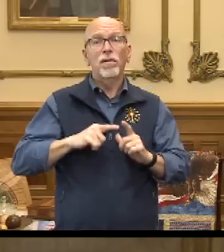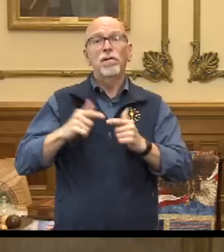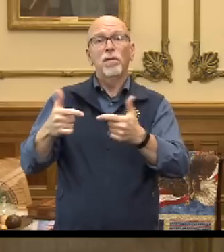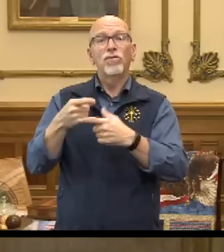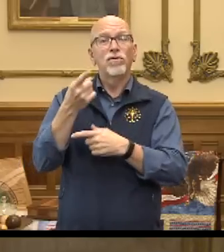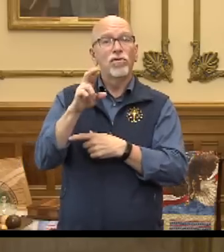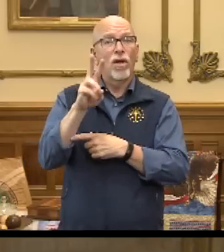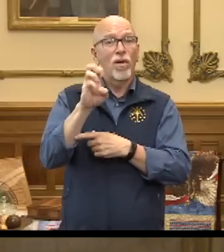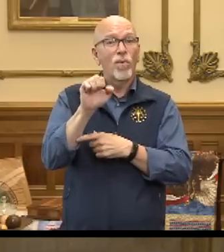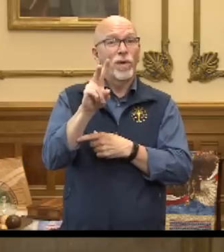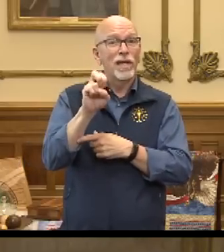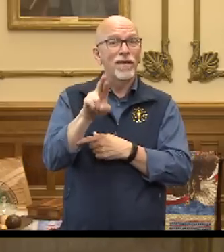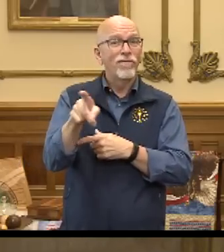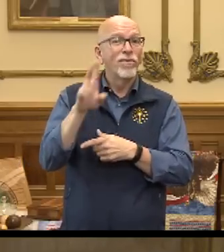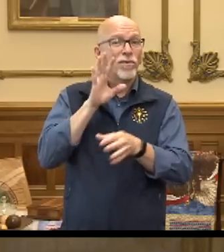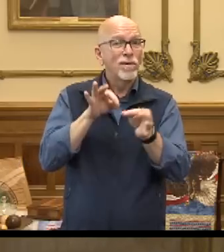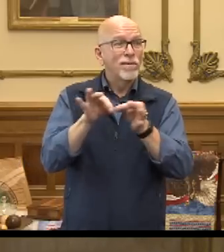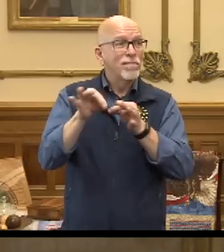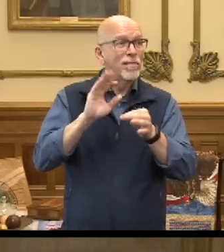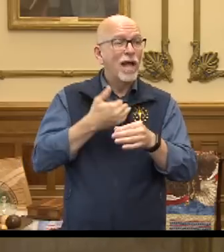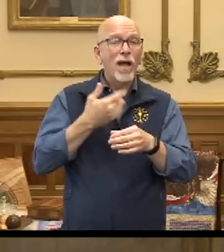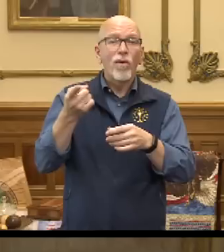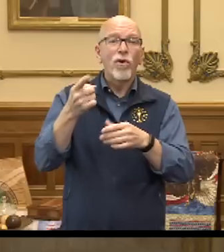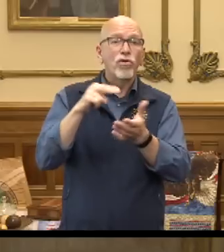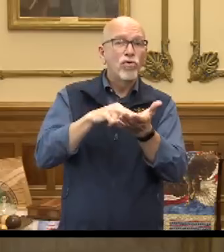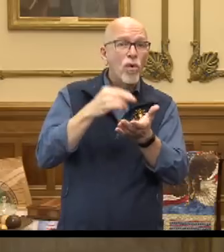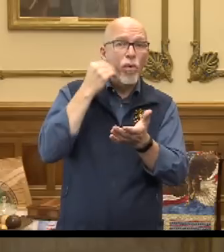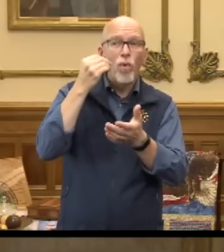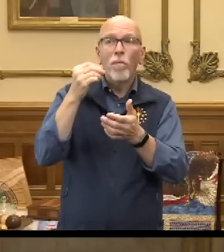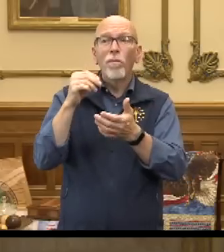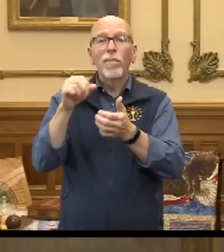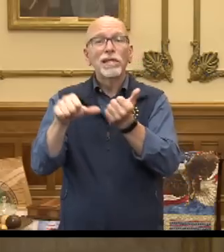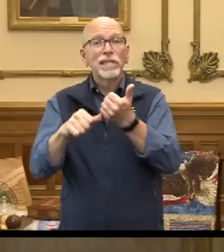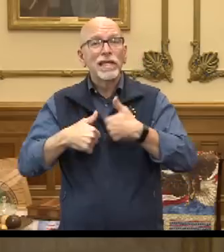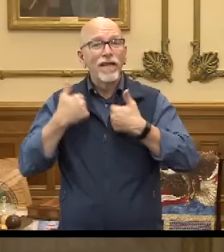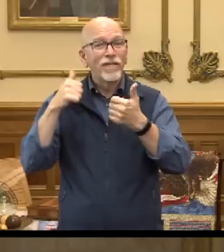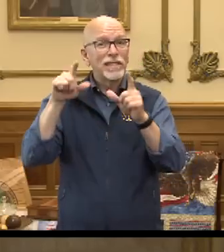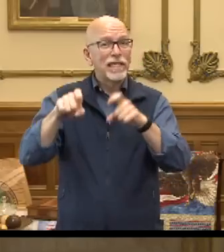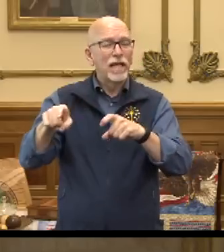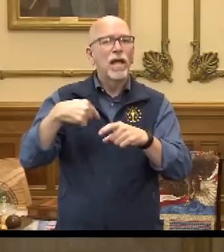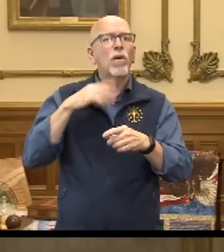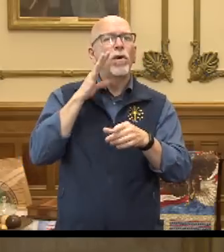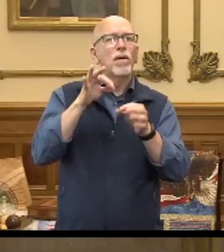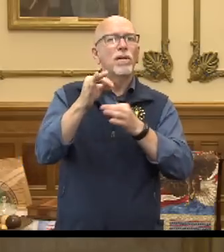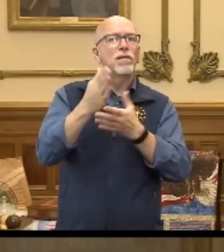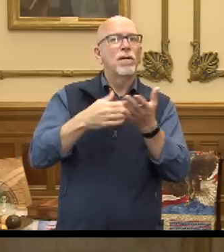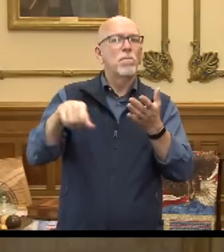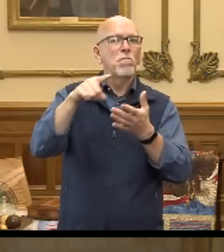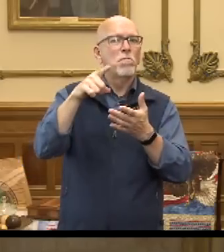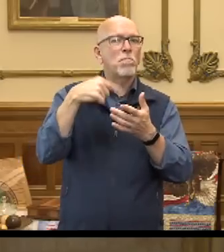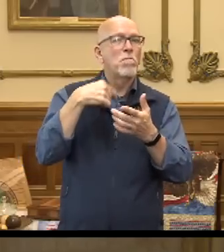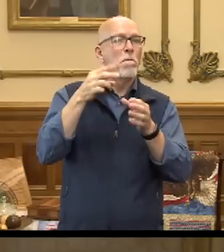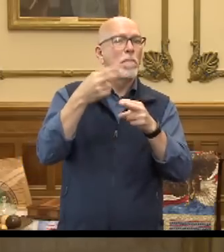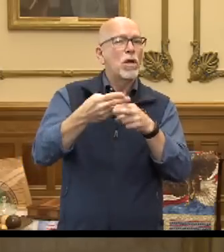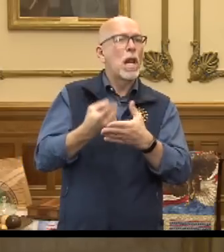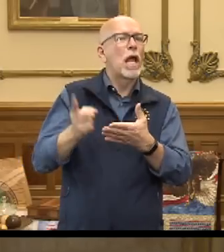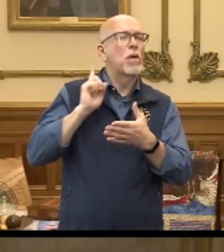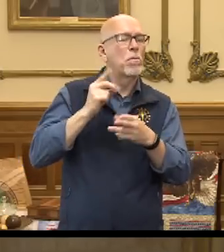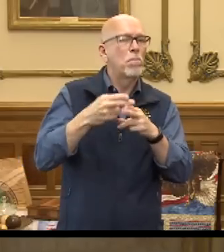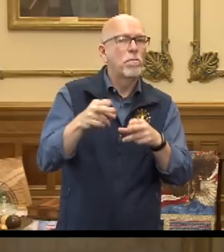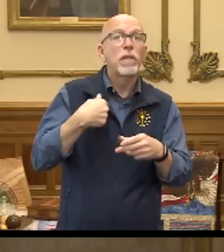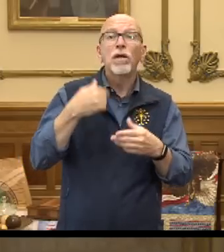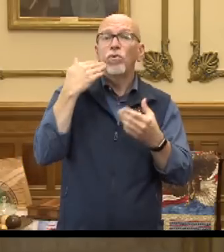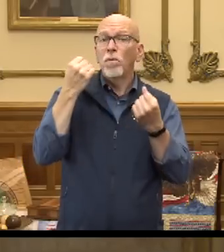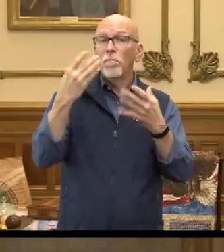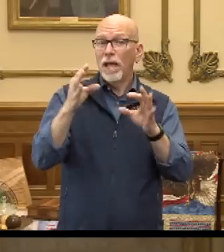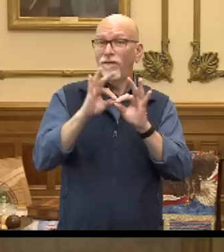Weaver for an update on our latest round of long-term care testing, I want to talk about Halloween guidance that I mentioned briefly last week. I know a